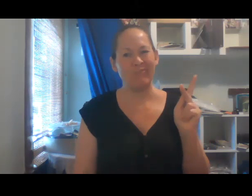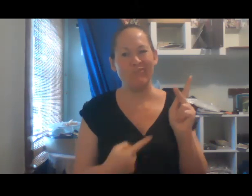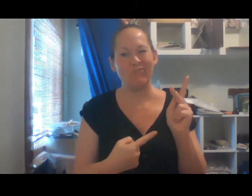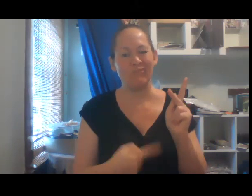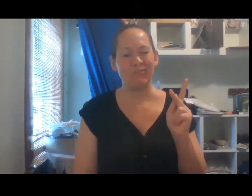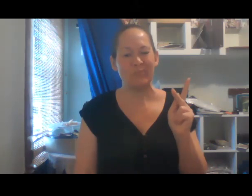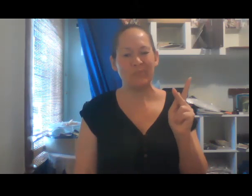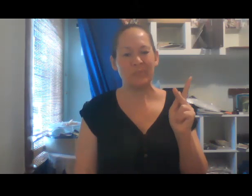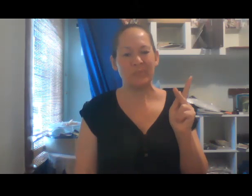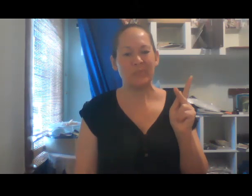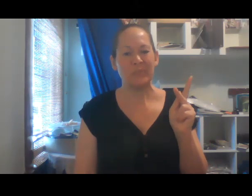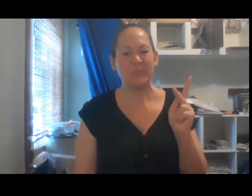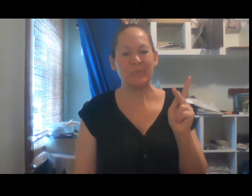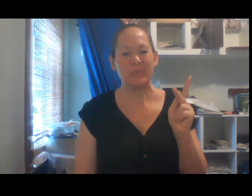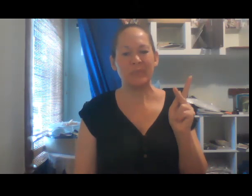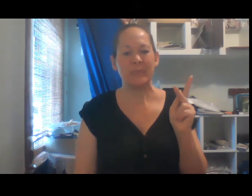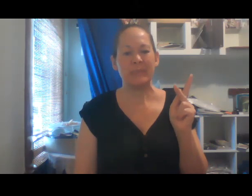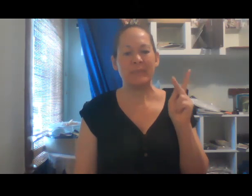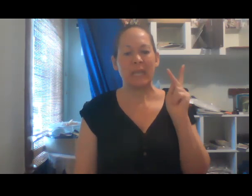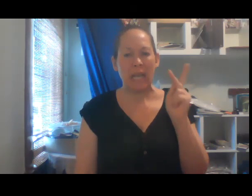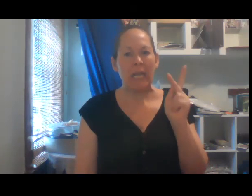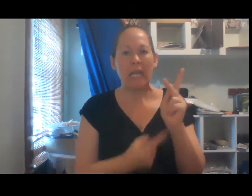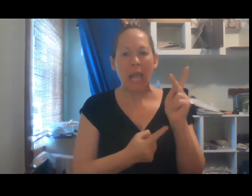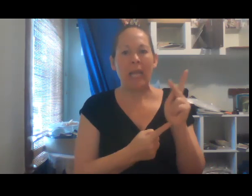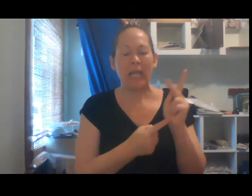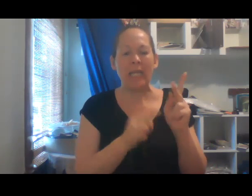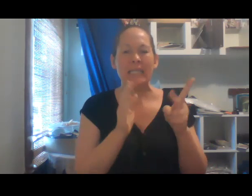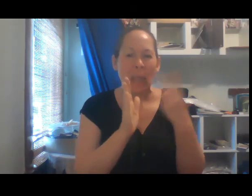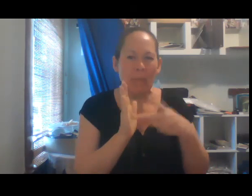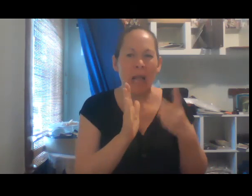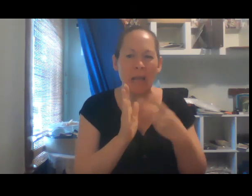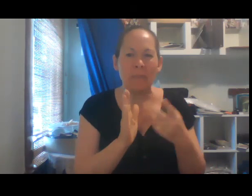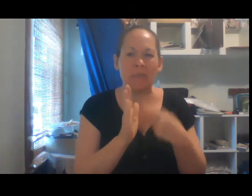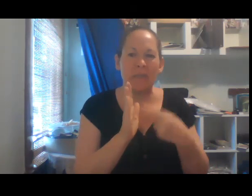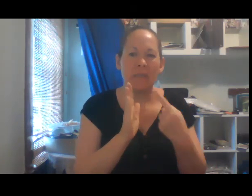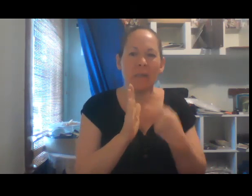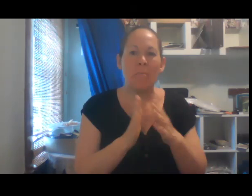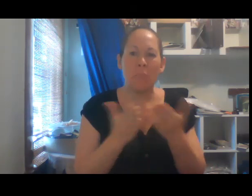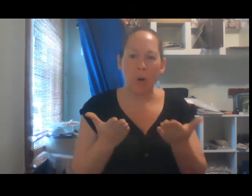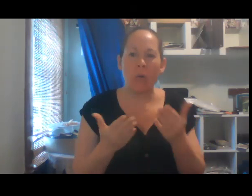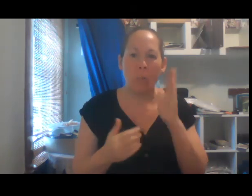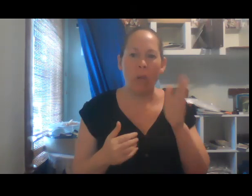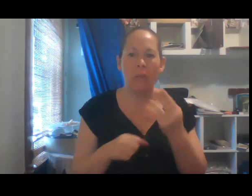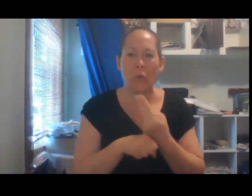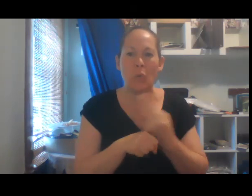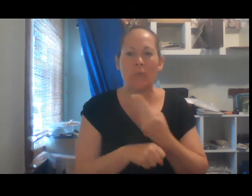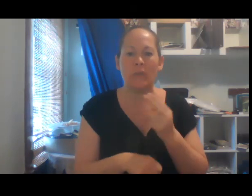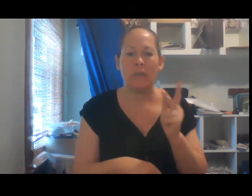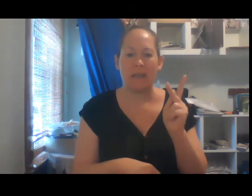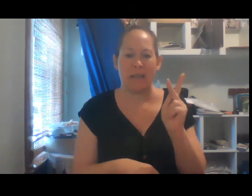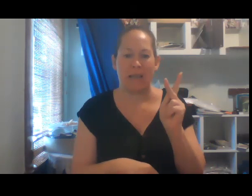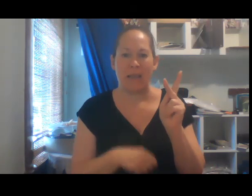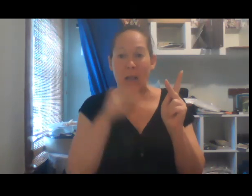constant. And k, you'll sometimes see books, because of how it transitioned in, as the Greek